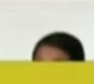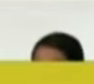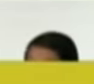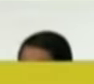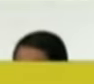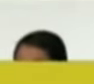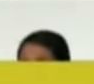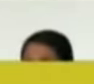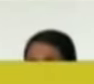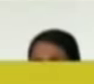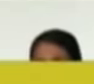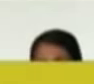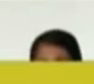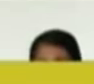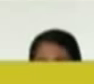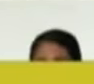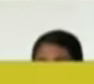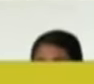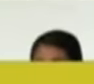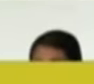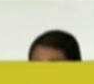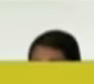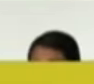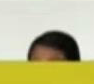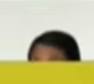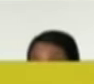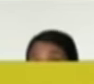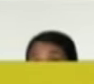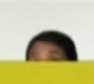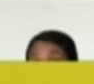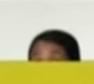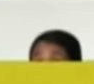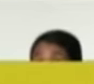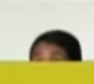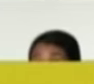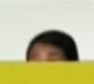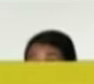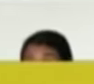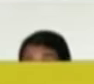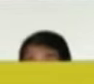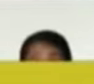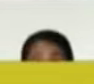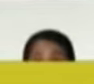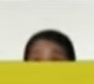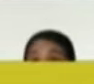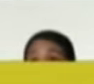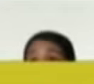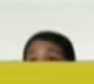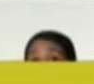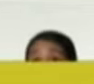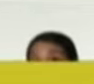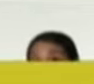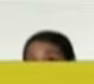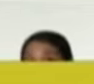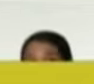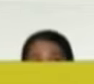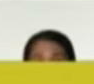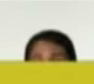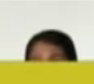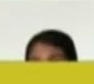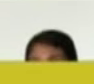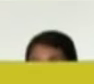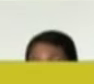international economic order that is established today in the world in response to the interests of the imperialist powers. On the basis of